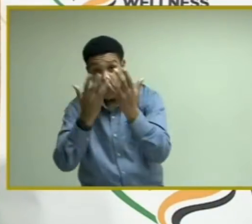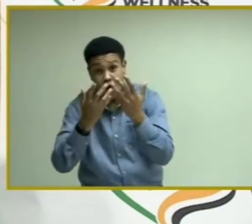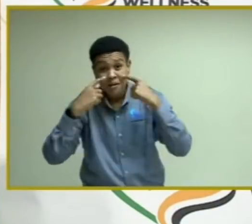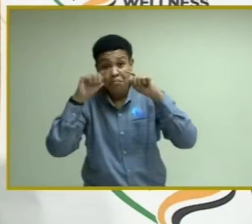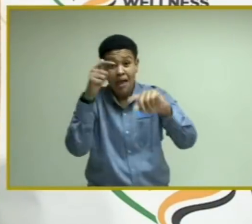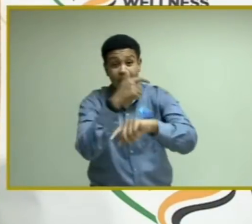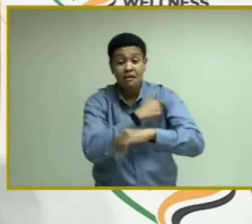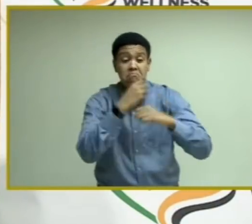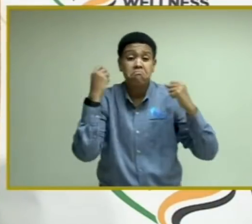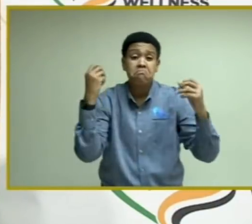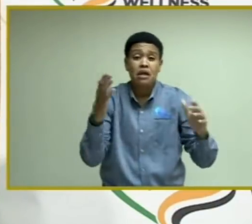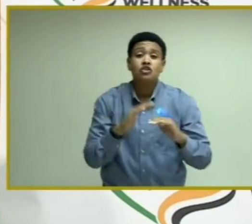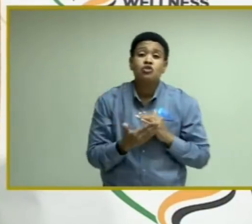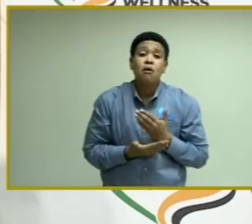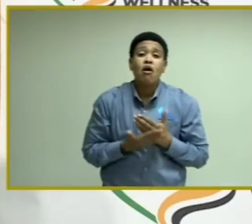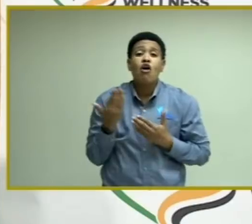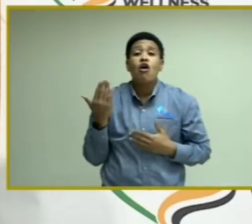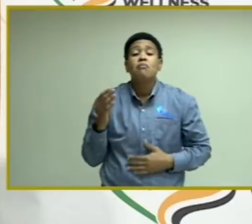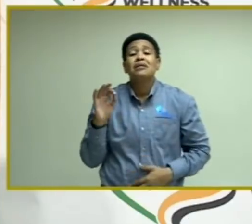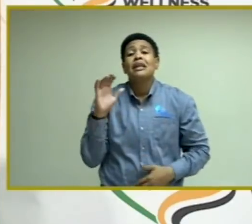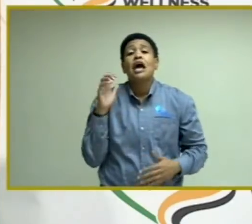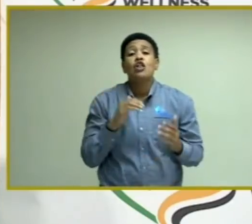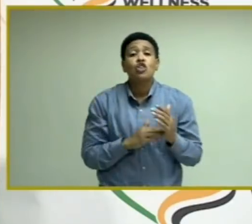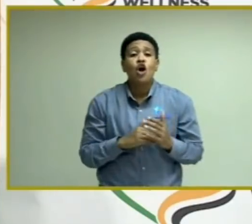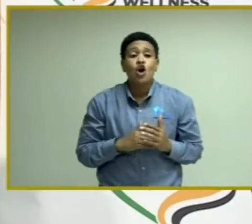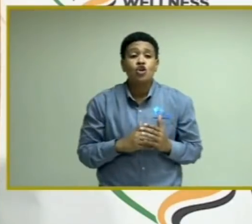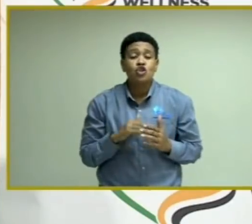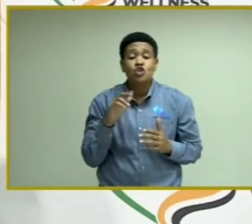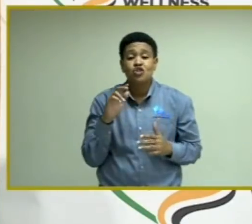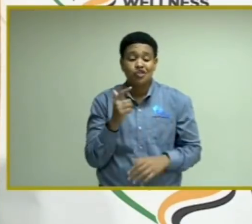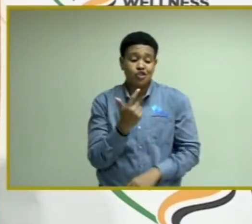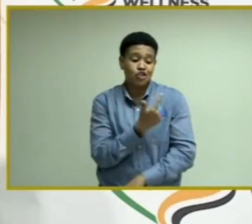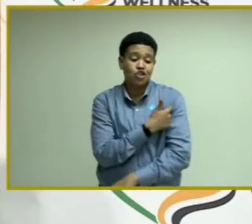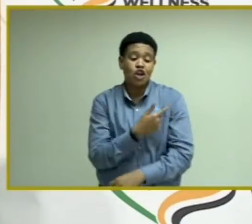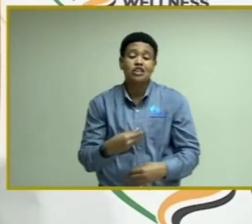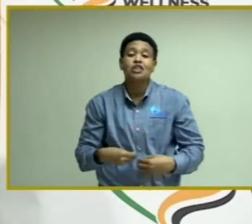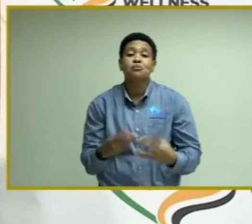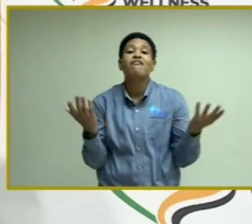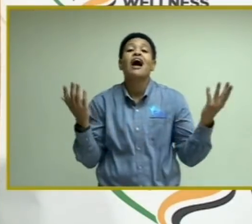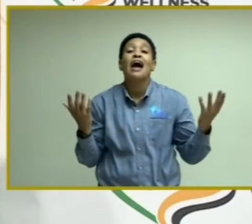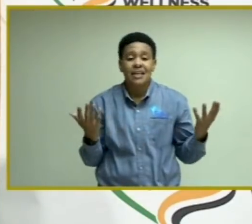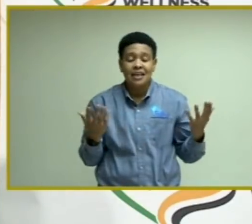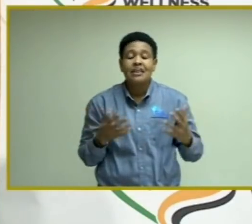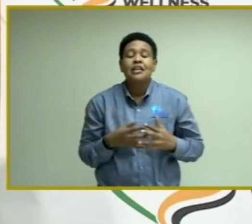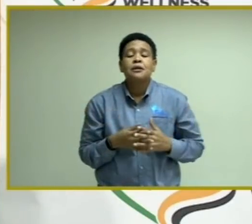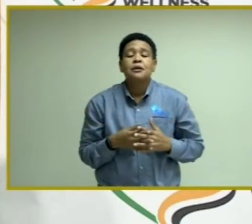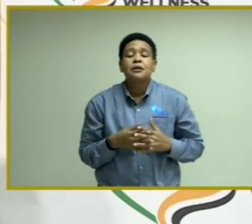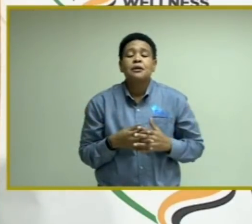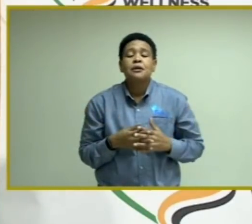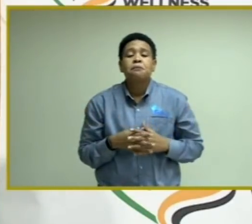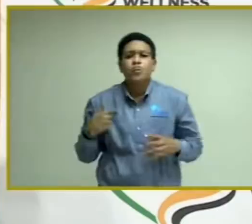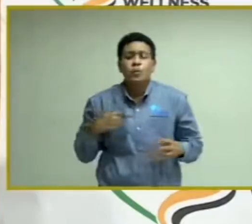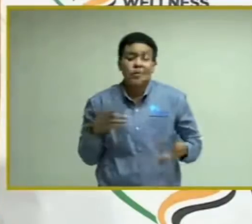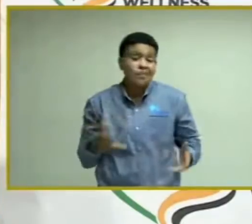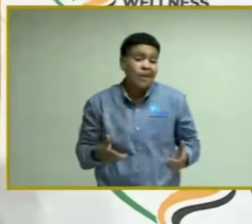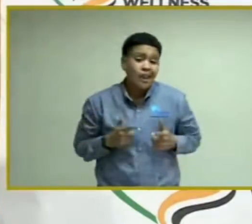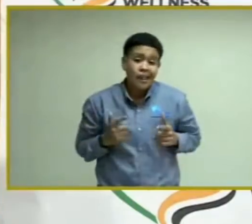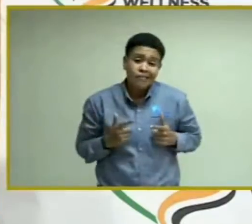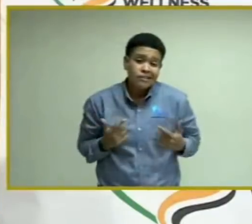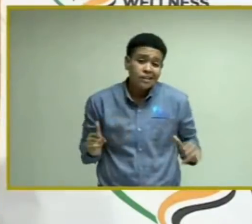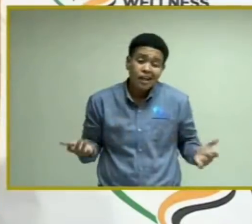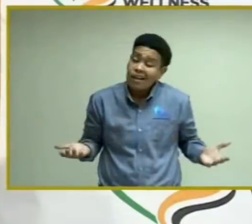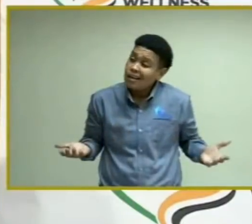Jamaica, nearly 900,000, maybe 900,000 doses administered. And, we're all here.